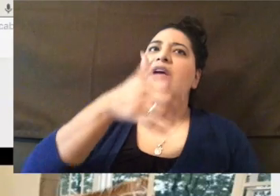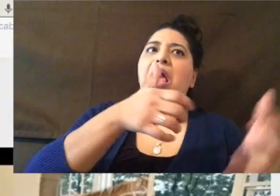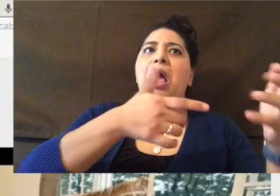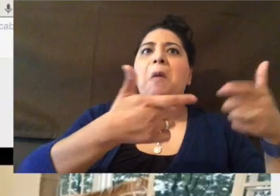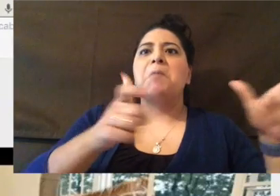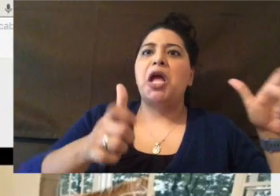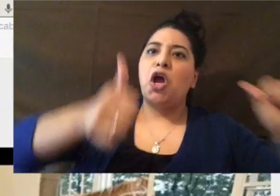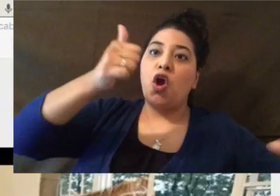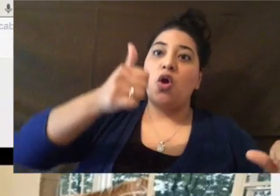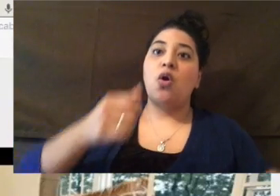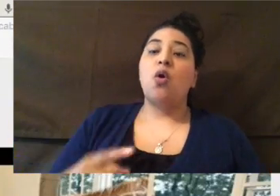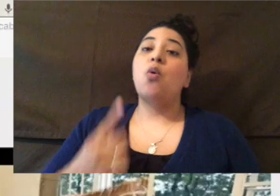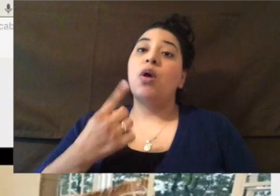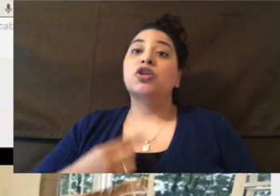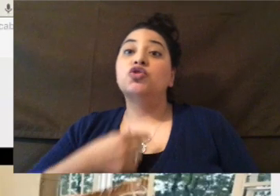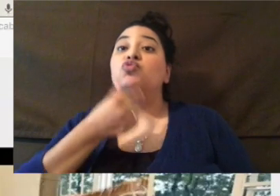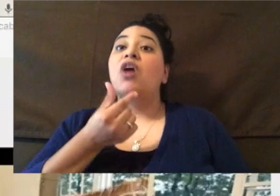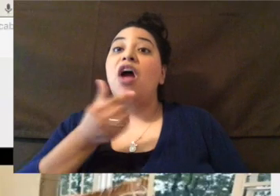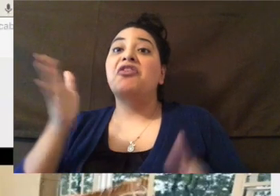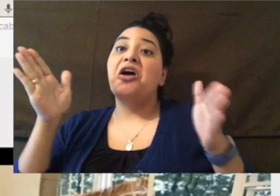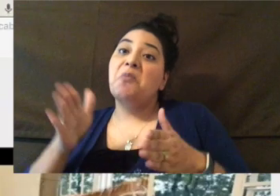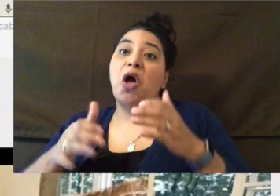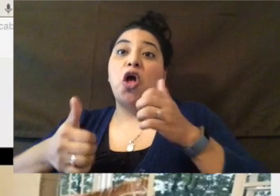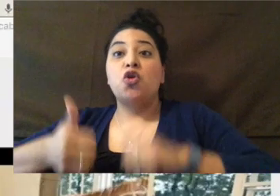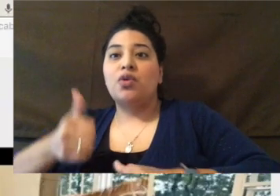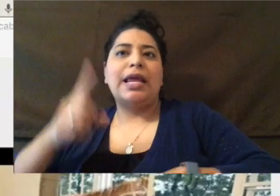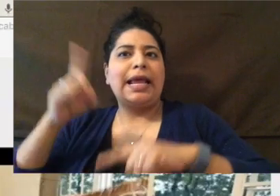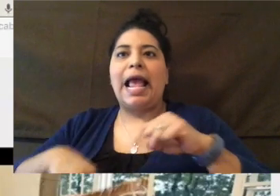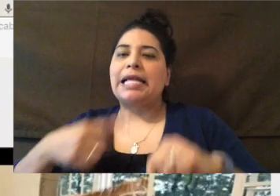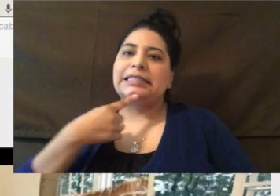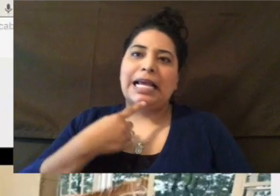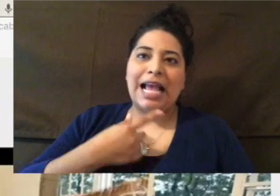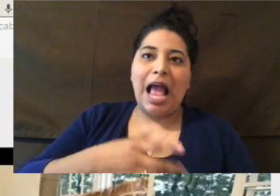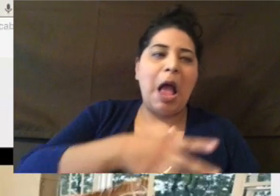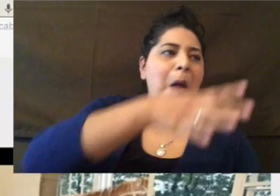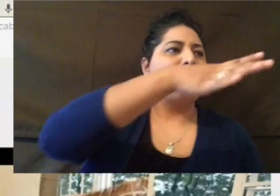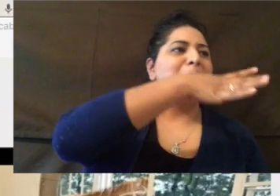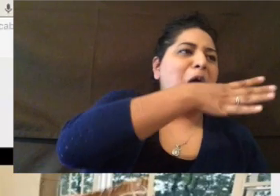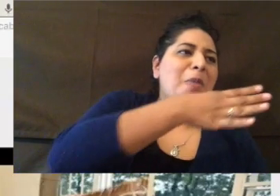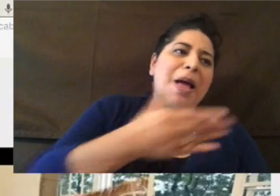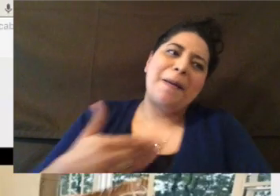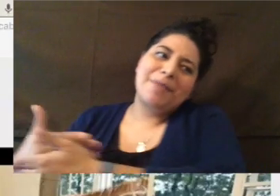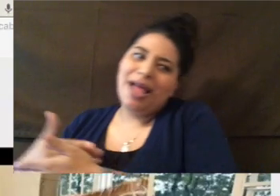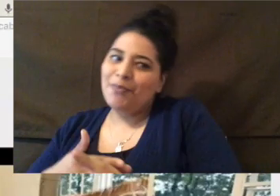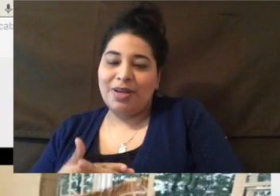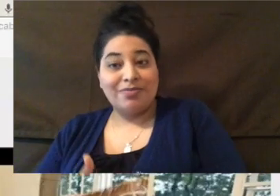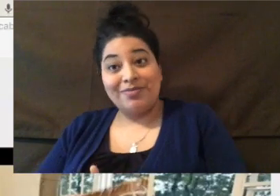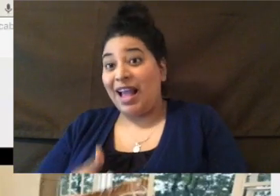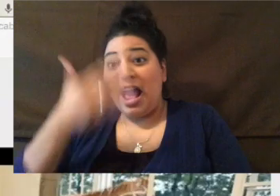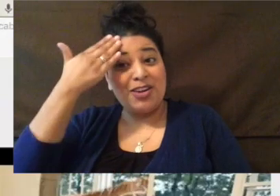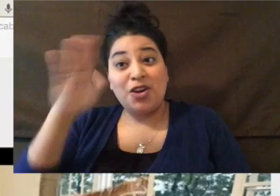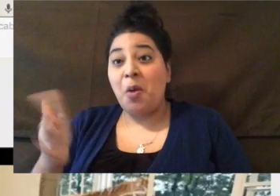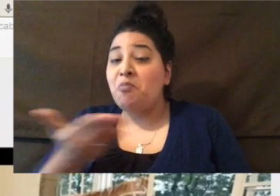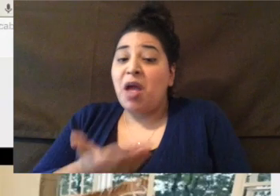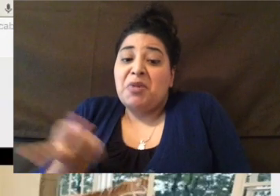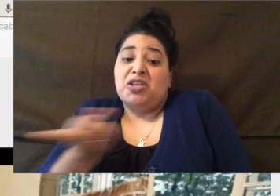smaller. I can't say that one's the mom and one's the baby because I don't know that. They might just be brother and sister. I don't know.